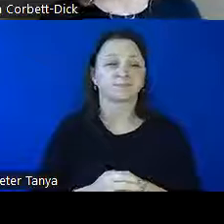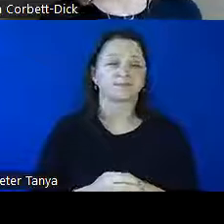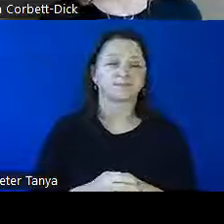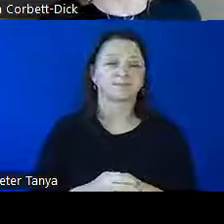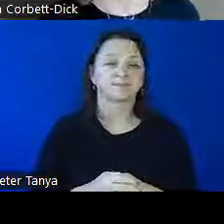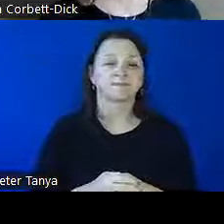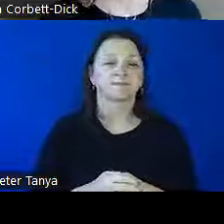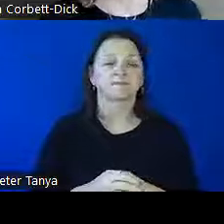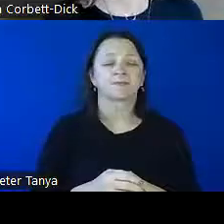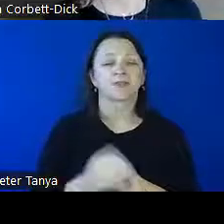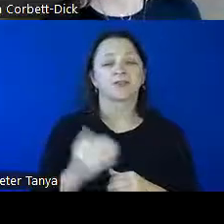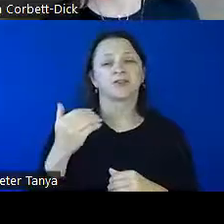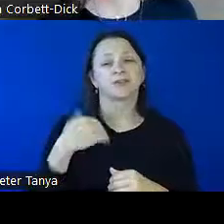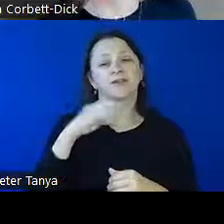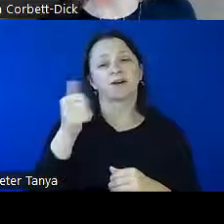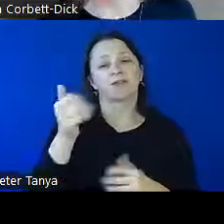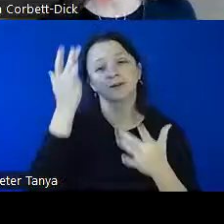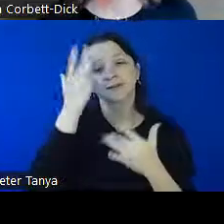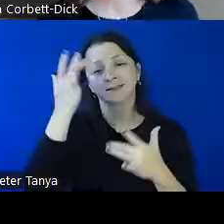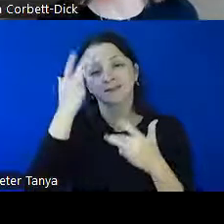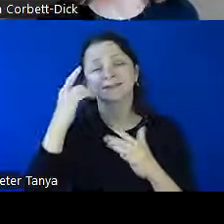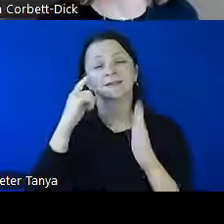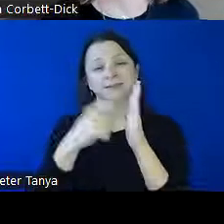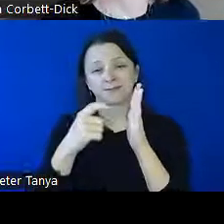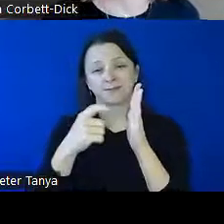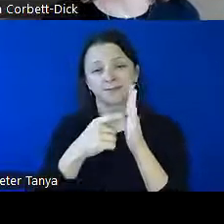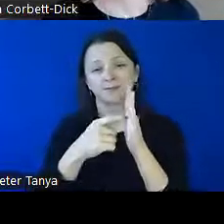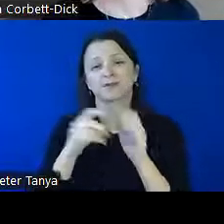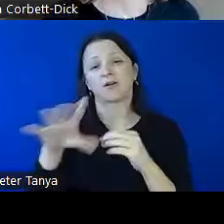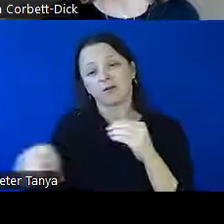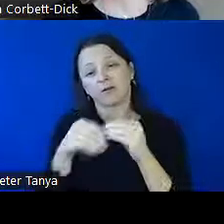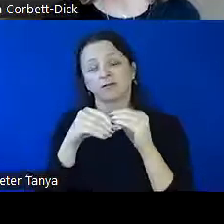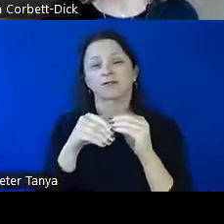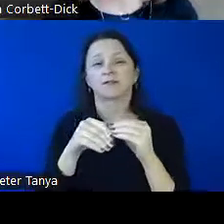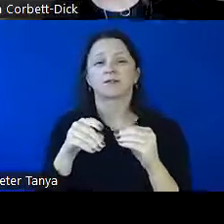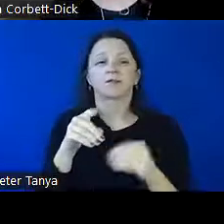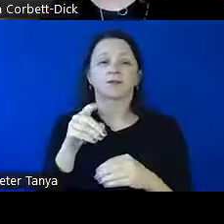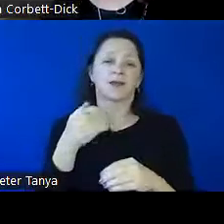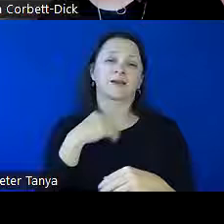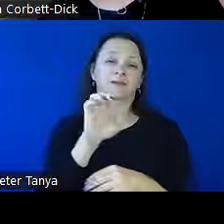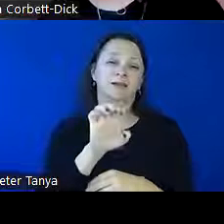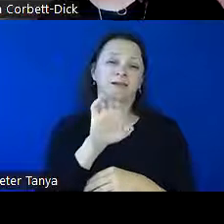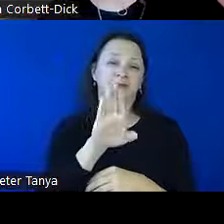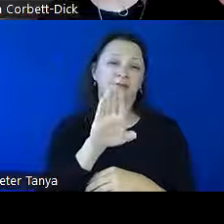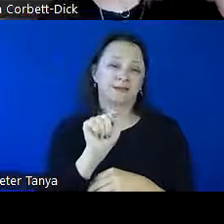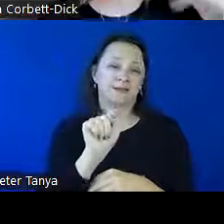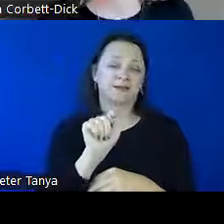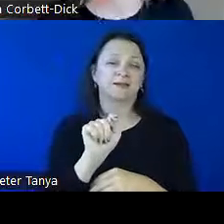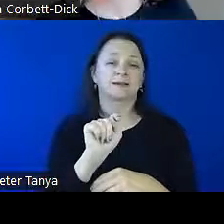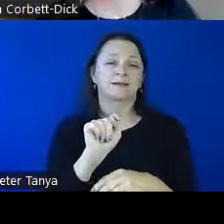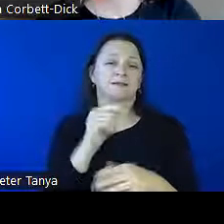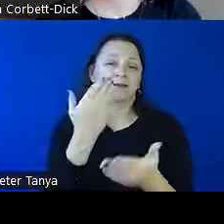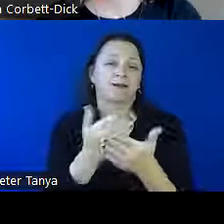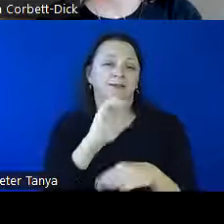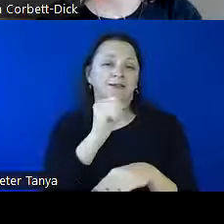Are there associated conditions or symptoms for which there is an evidence-based treatment? Because not all behaviors have